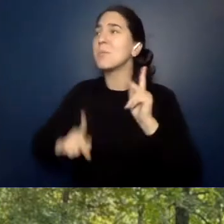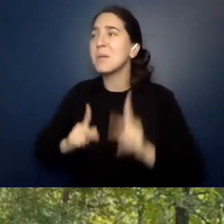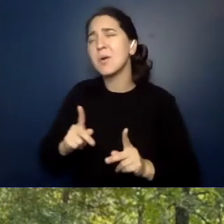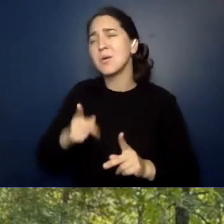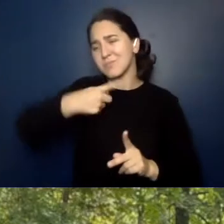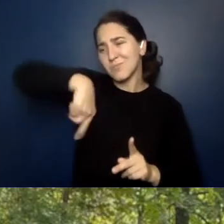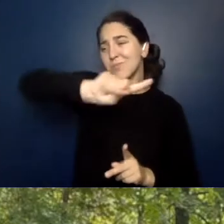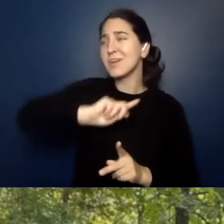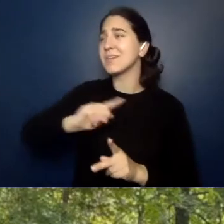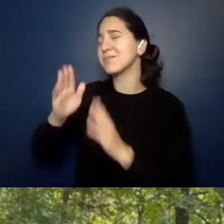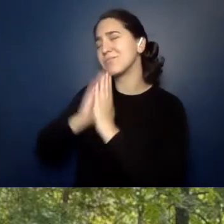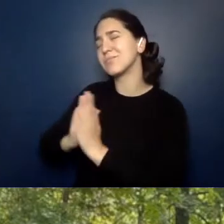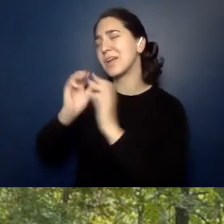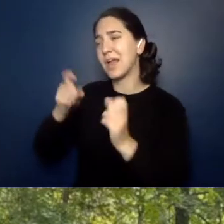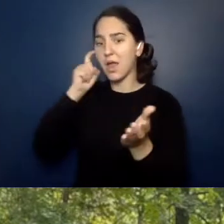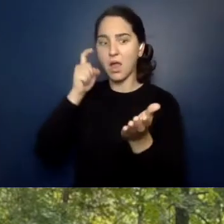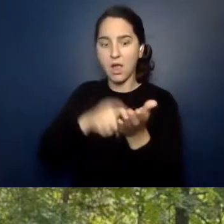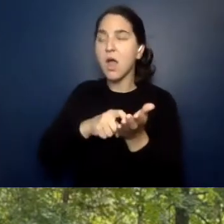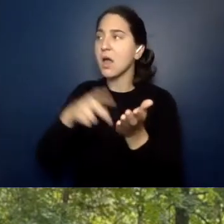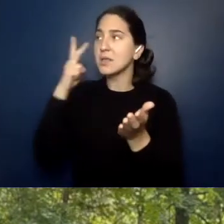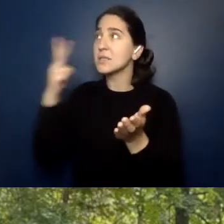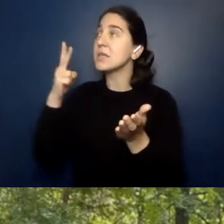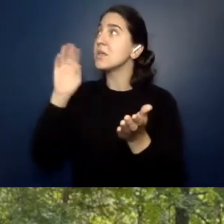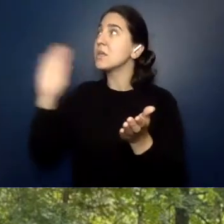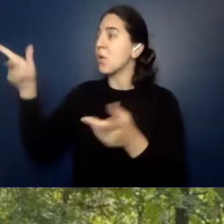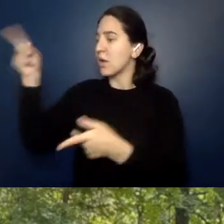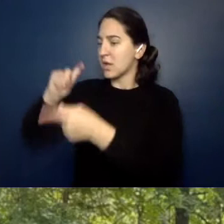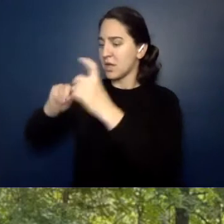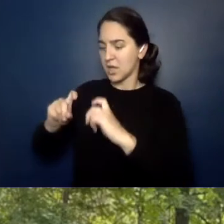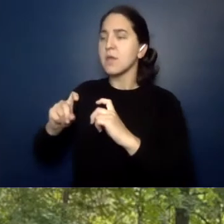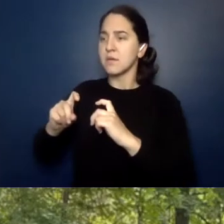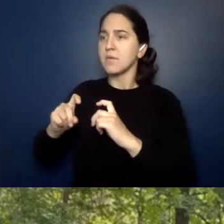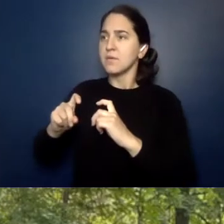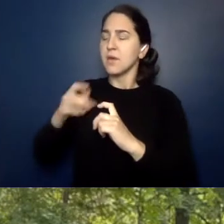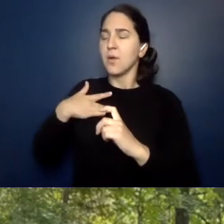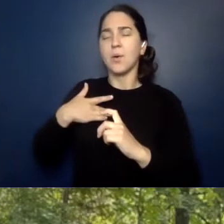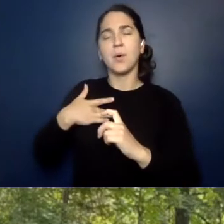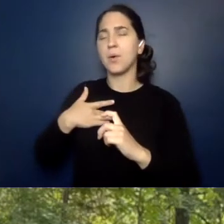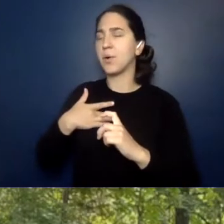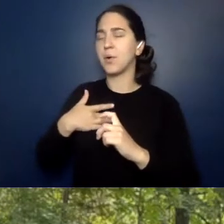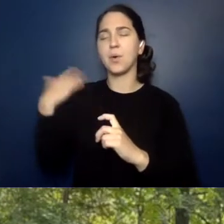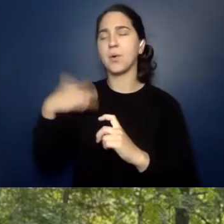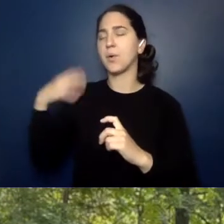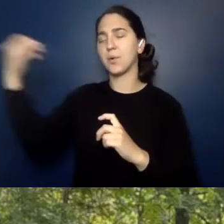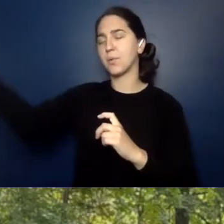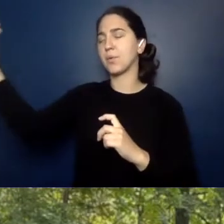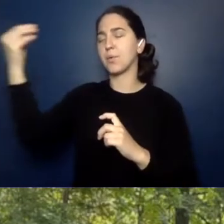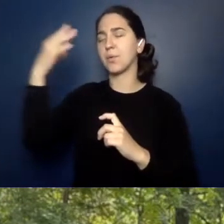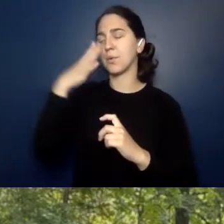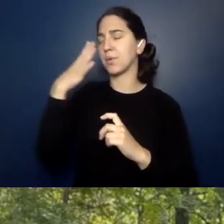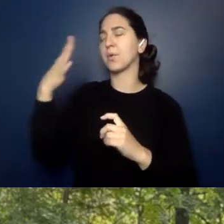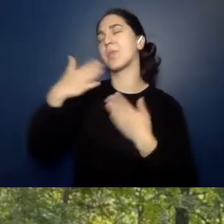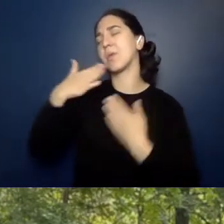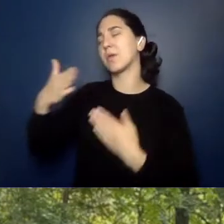for granted the gifts and the graces that you have blessed us with. Help us to use these gifts wisely and